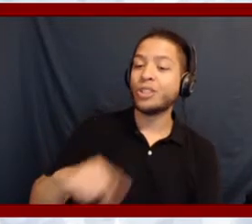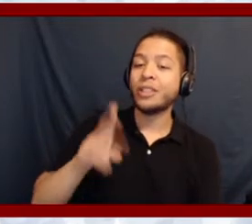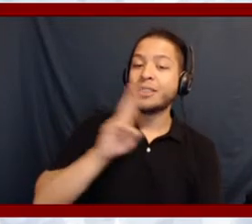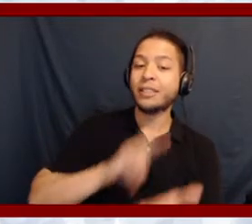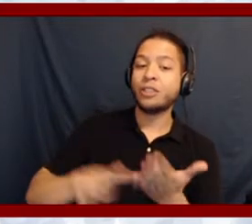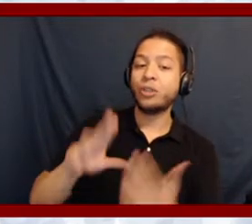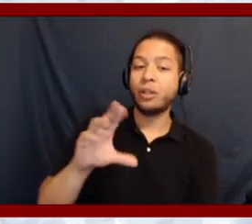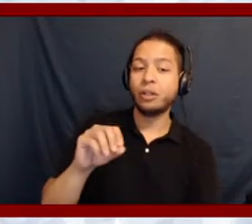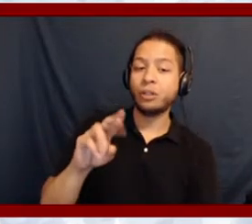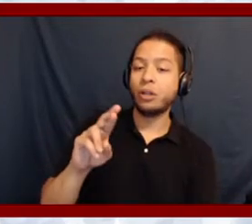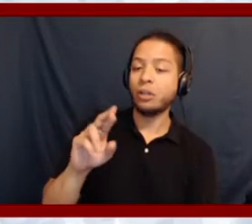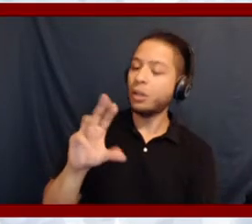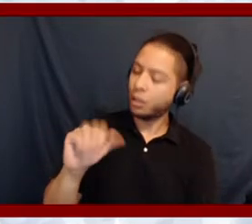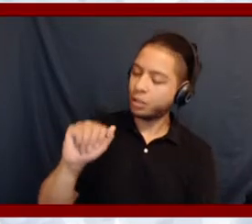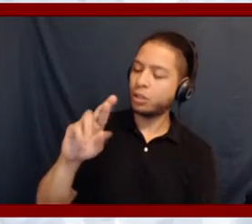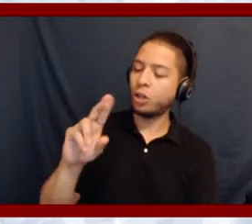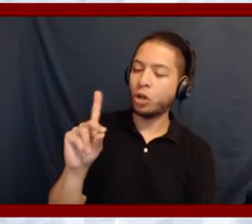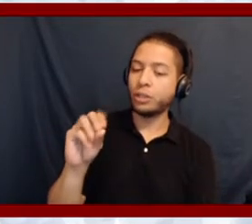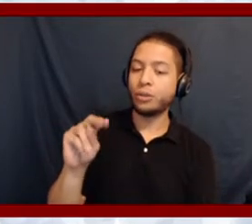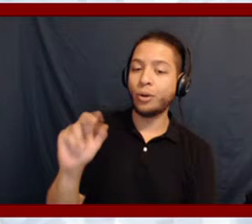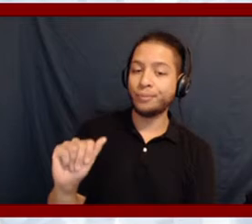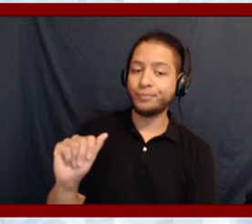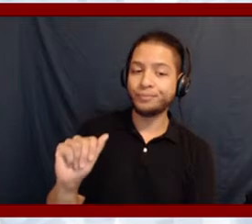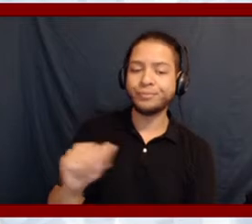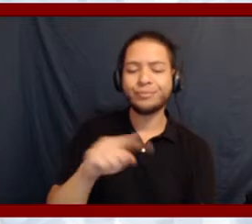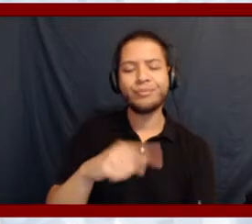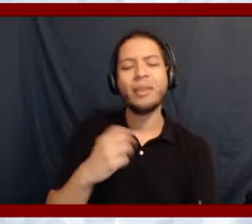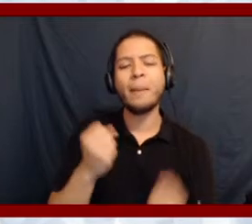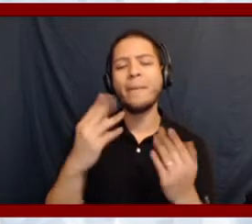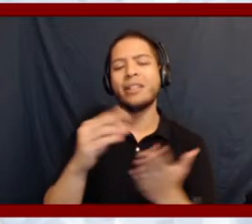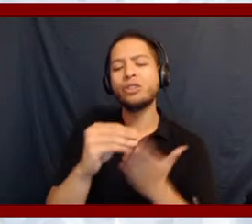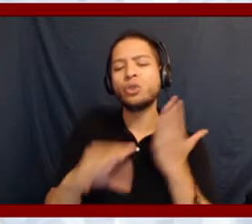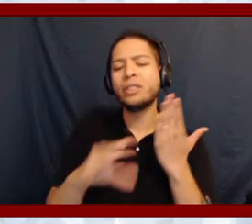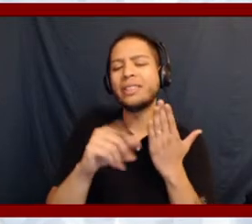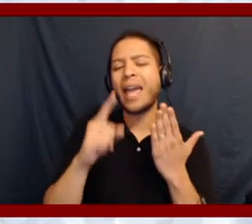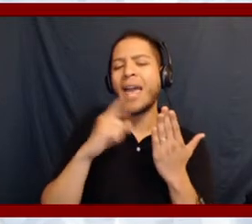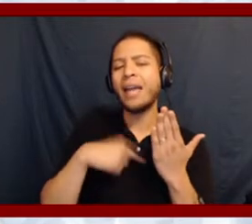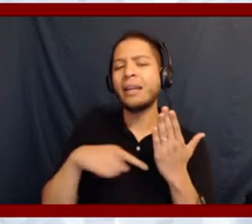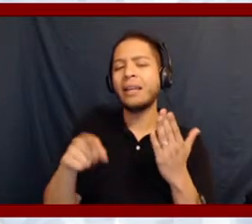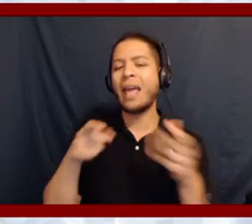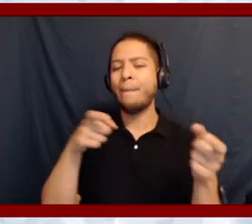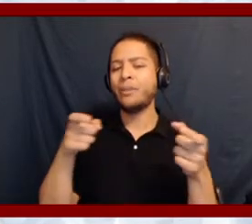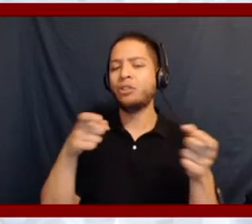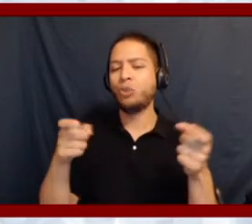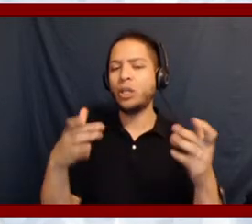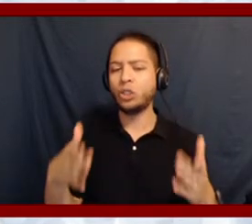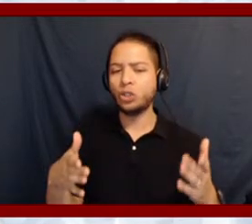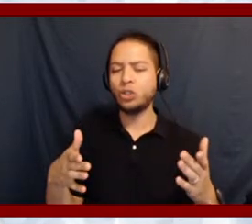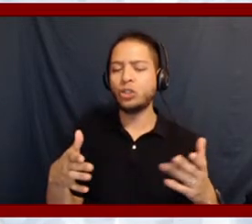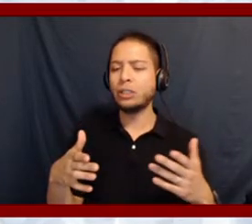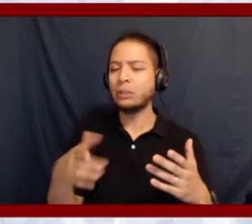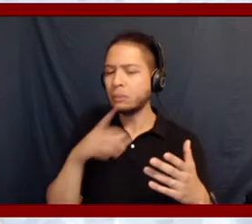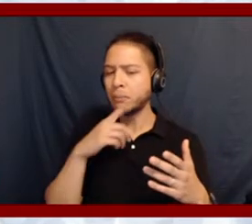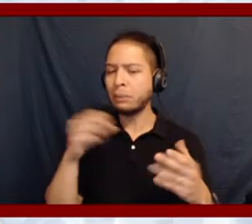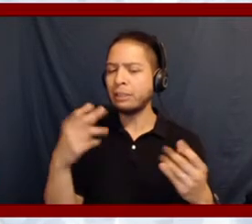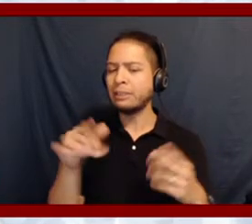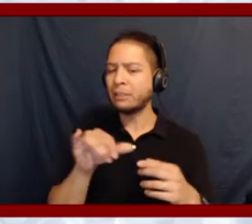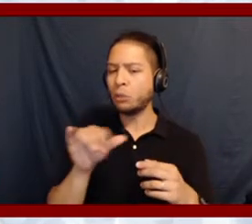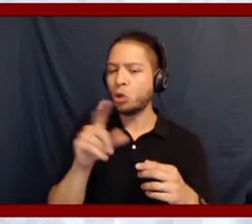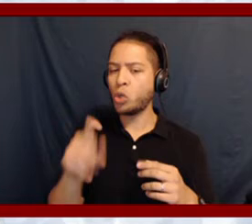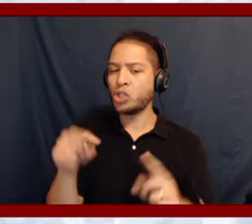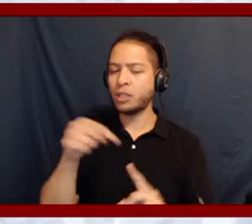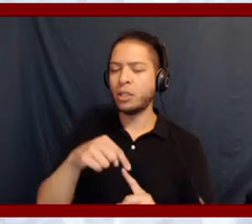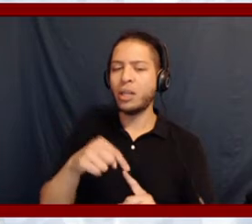Numerous students and administrators have submitted questions regarding what the administration will do to make